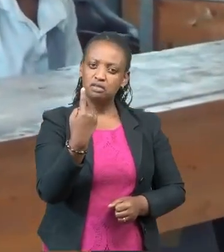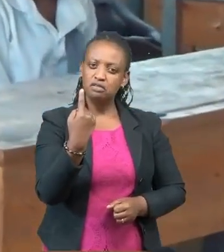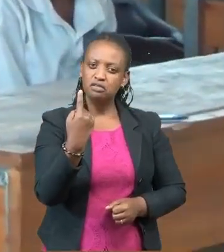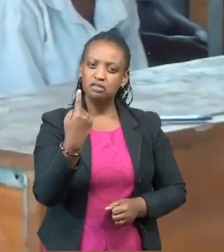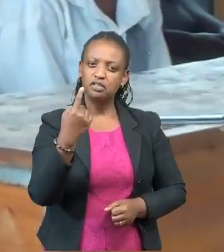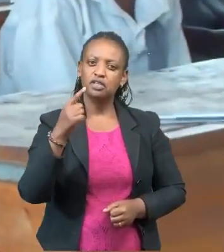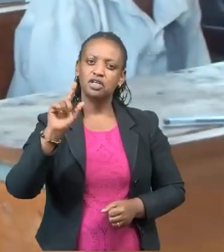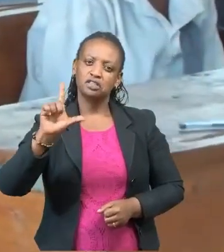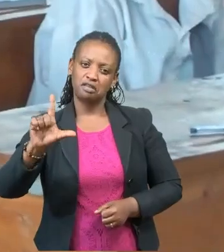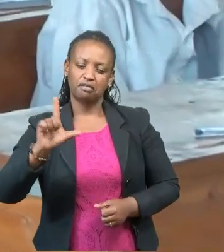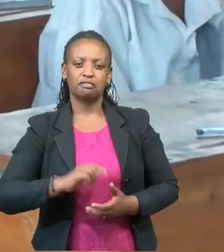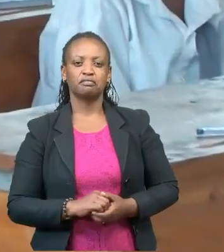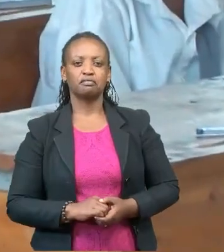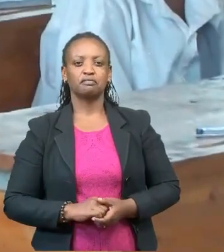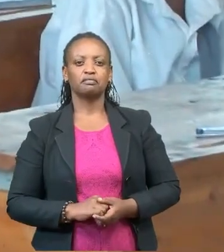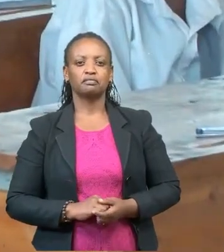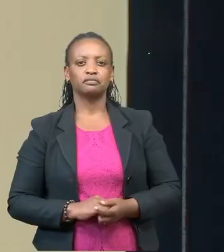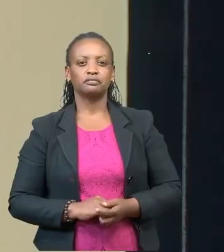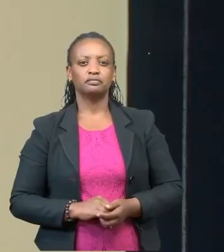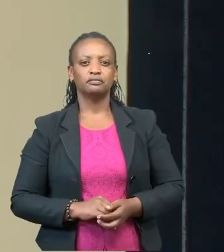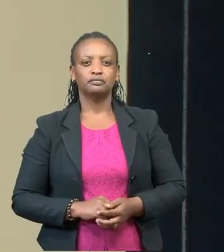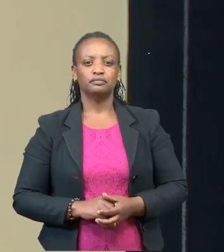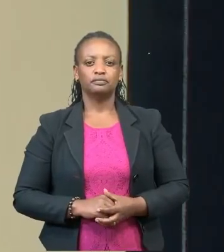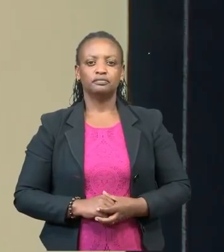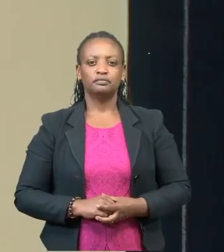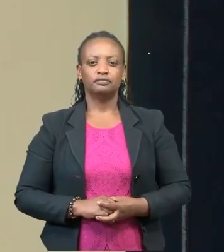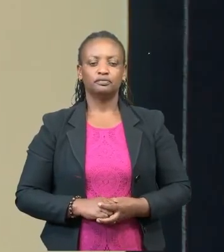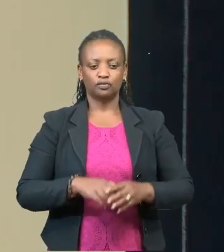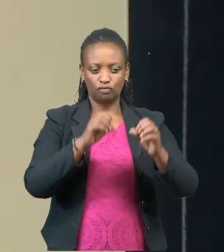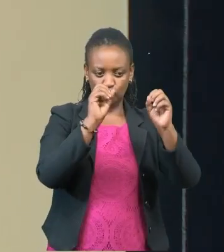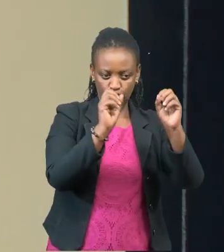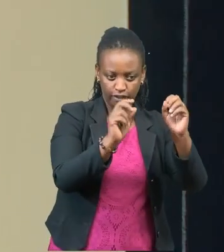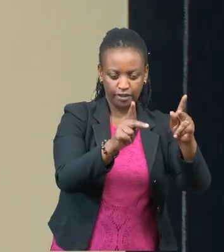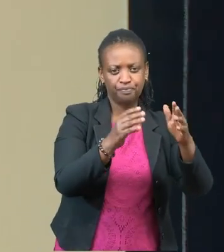1 liter. It is 1 liter.